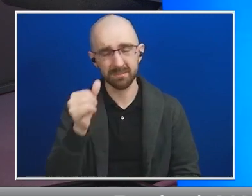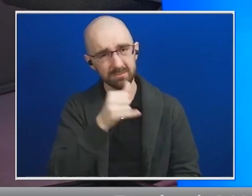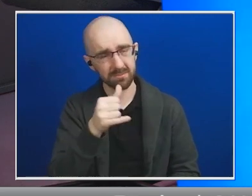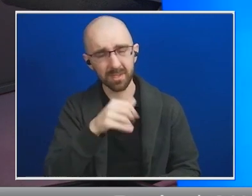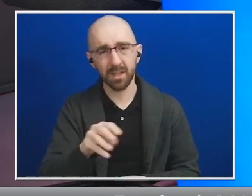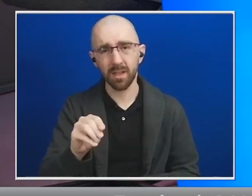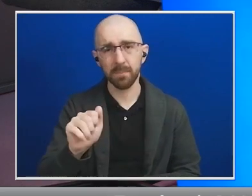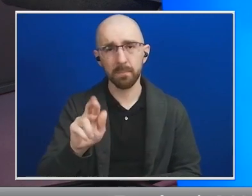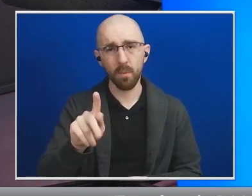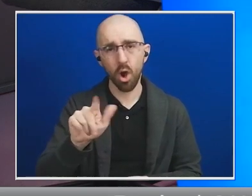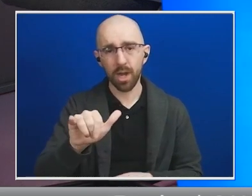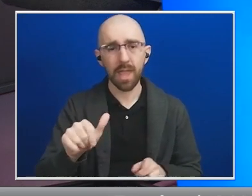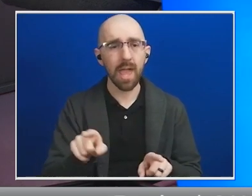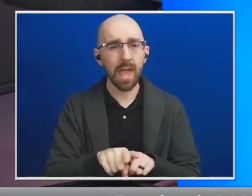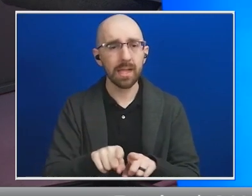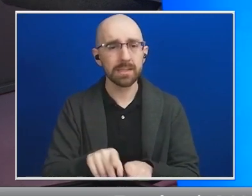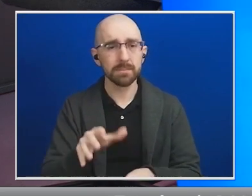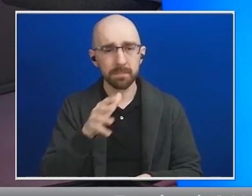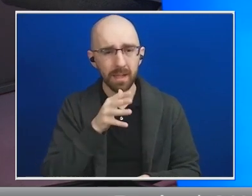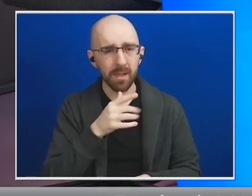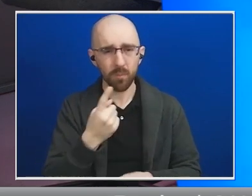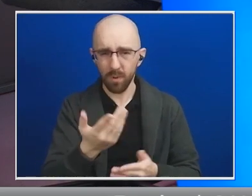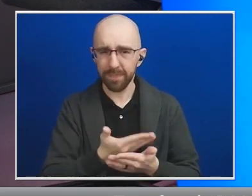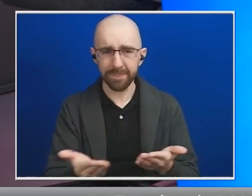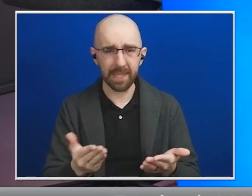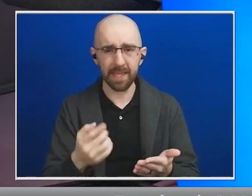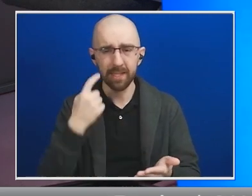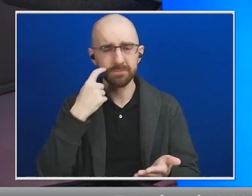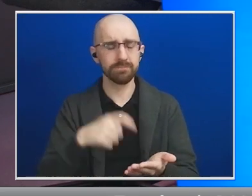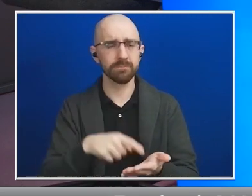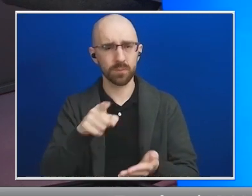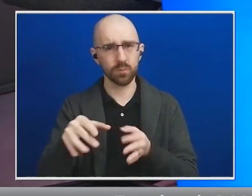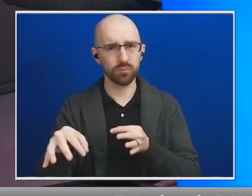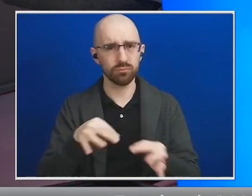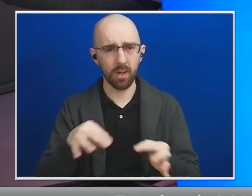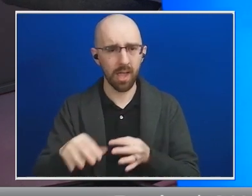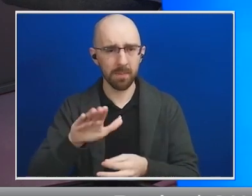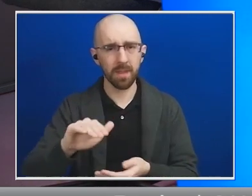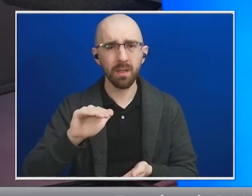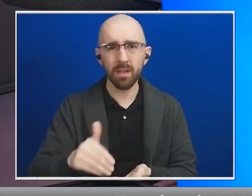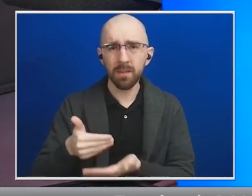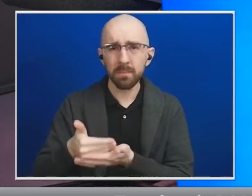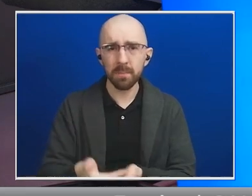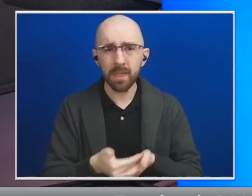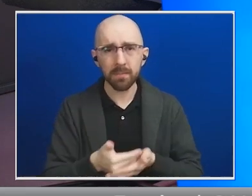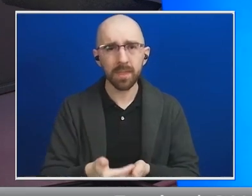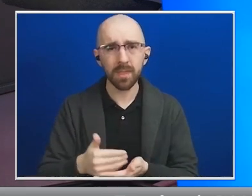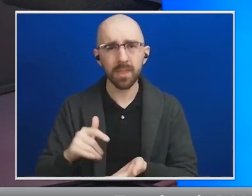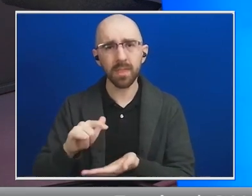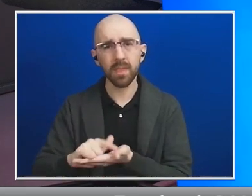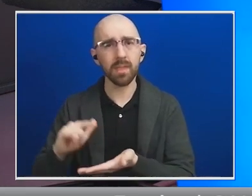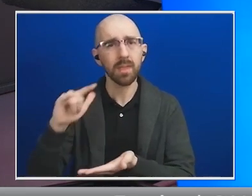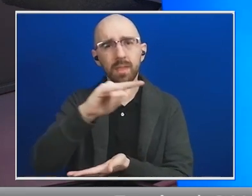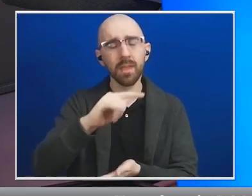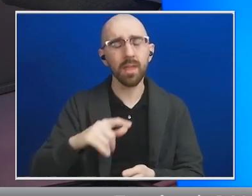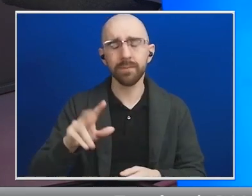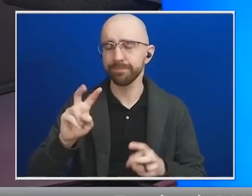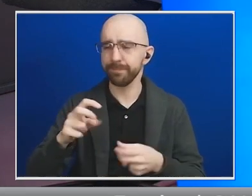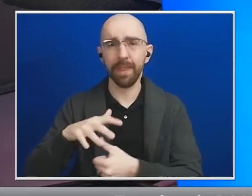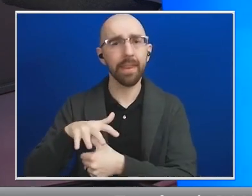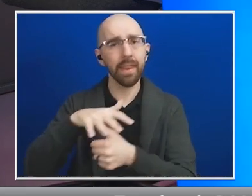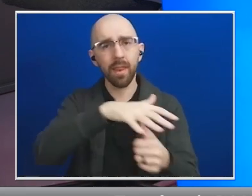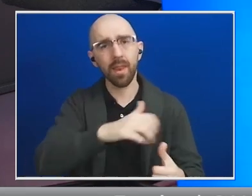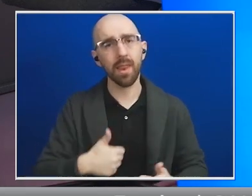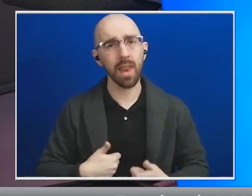mom, one thing that just stuck out to me is you describing your little baby having to be life-flighted without you. So you